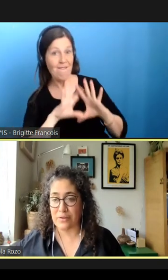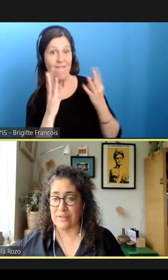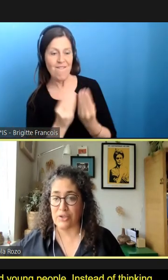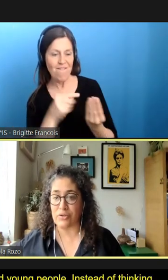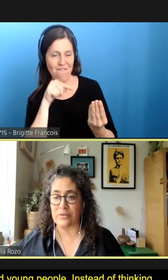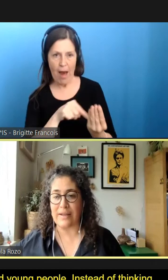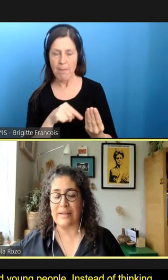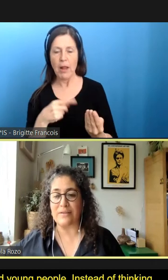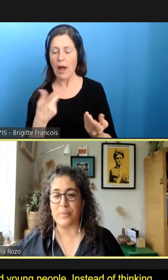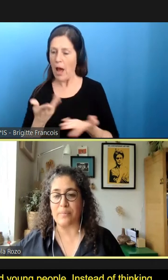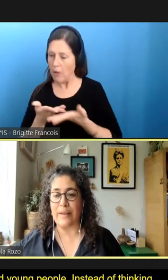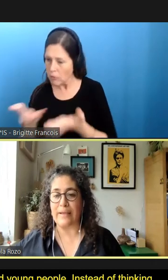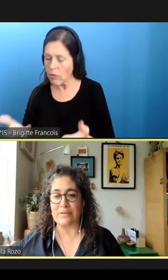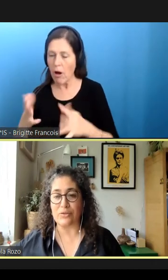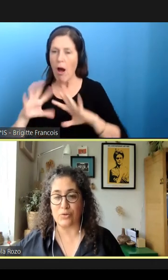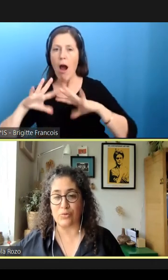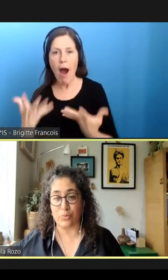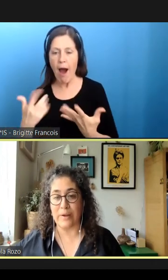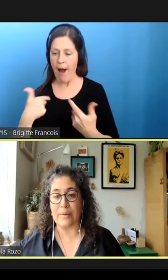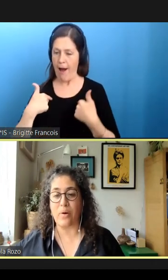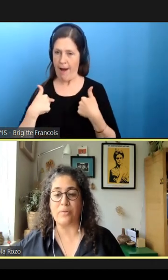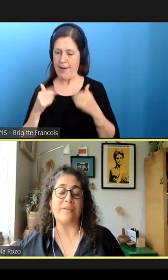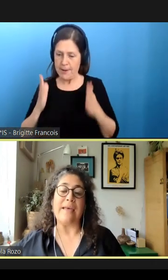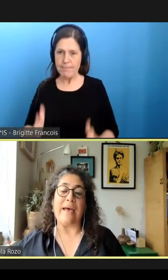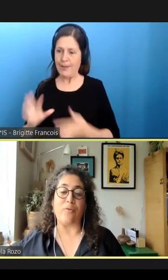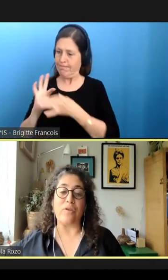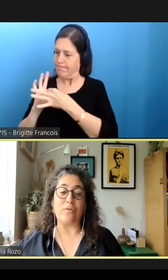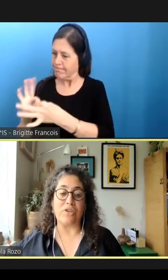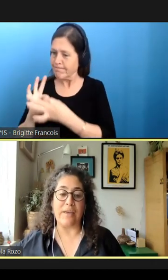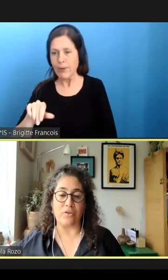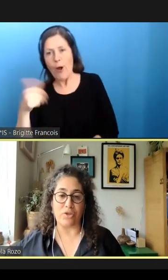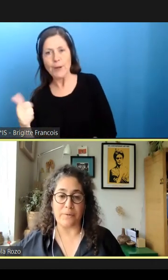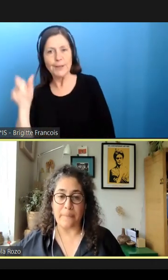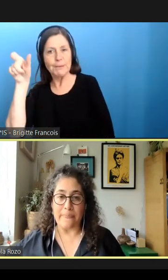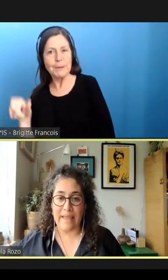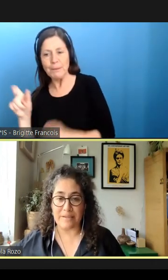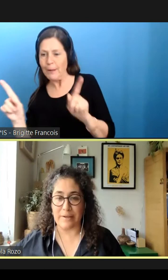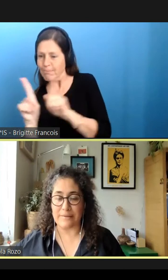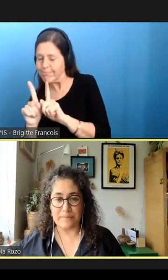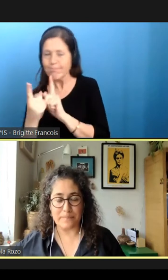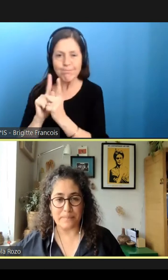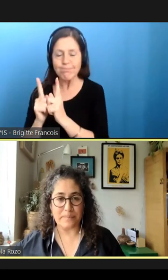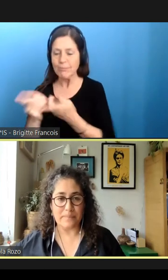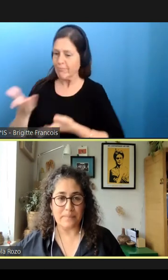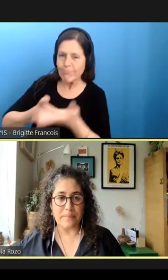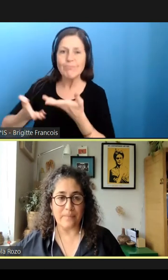others, no conditions that need to be in place to bring about real change. Next, please.